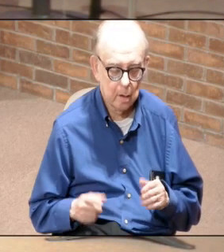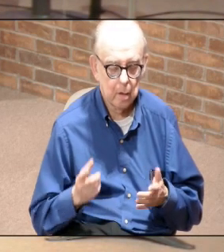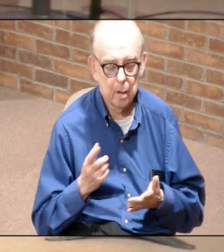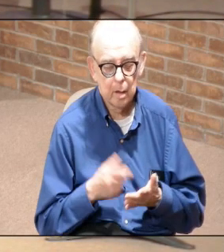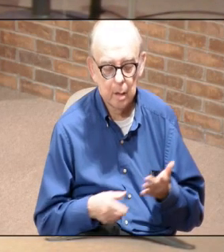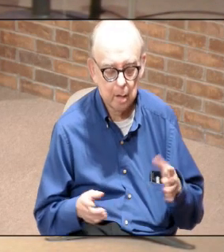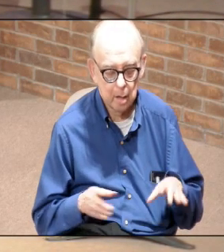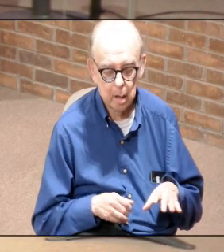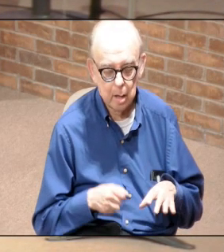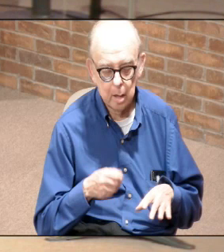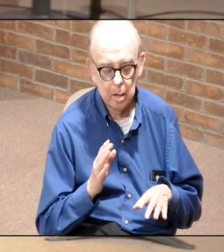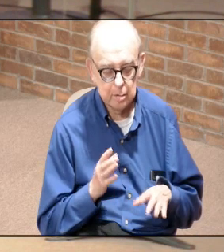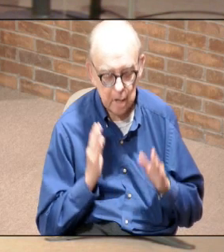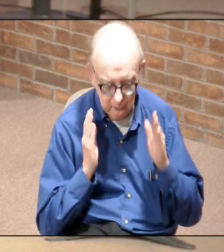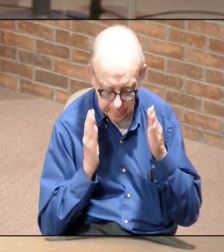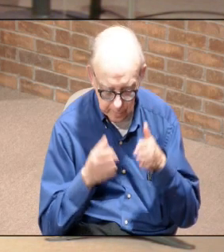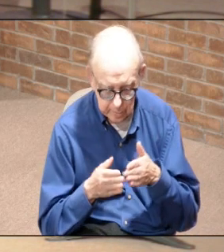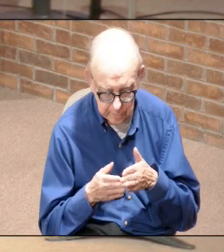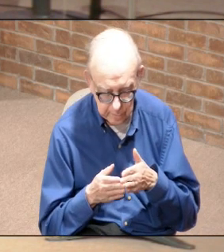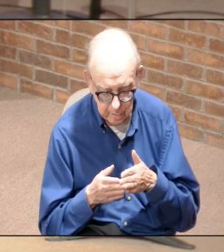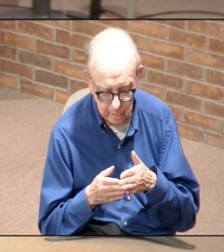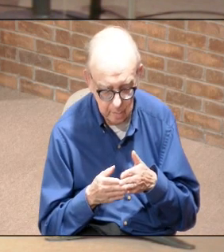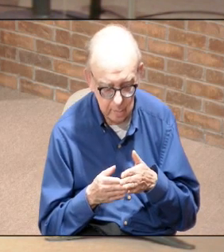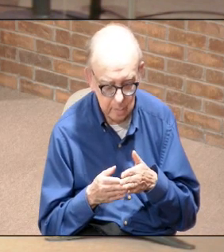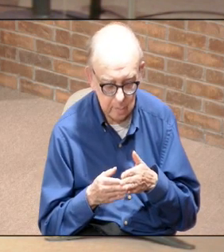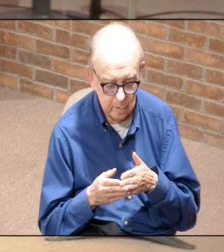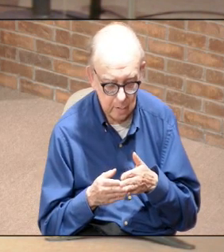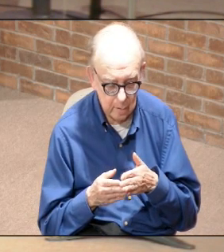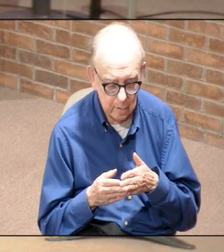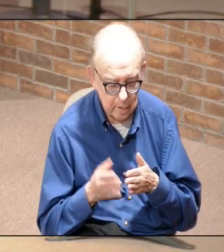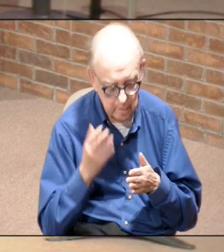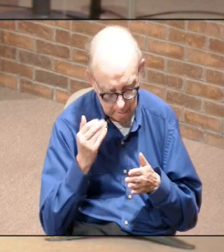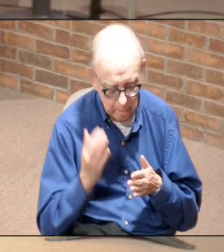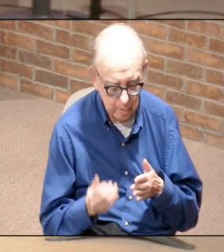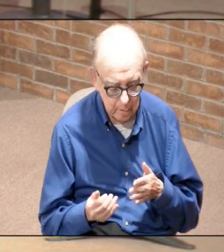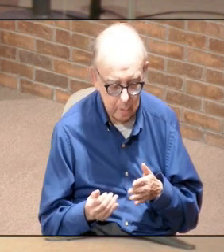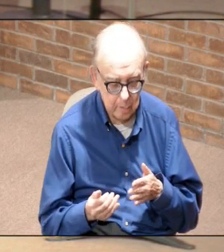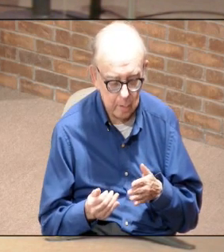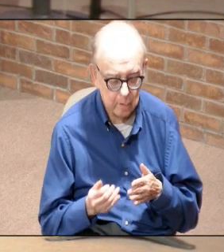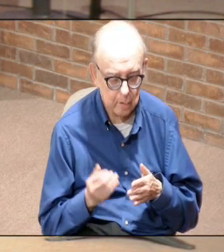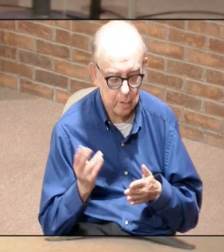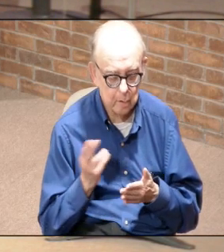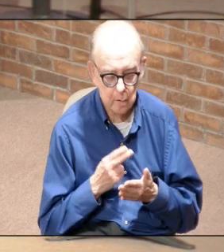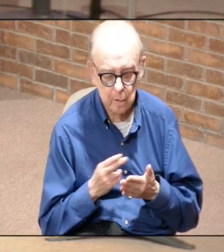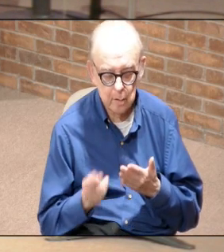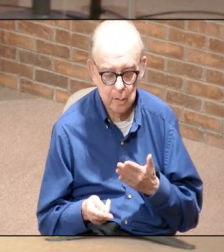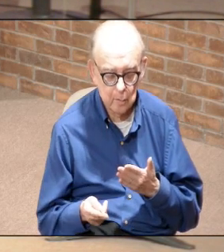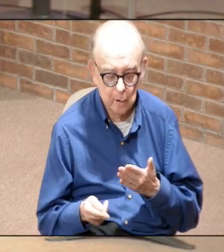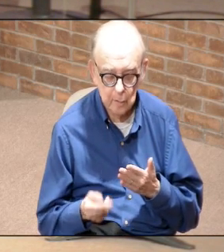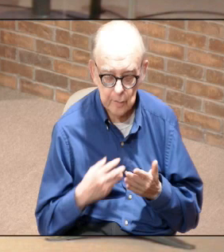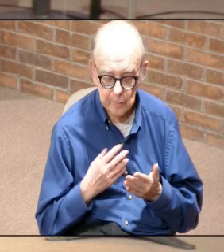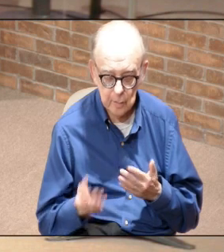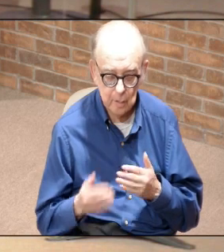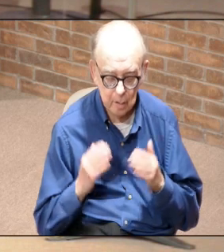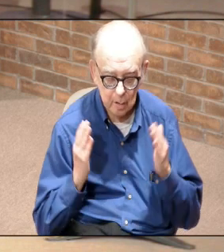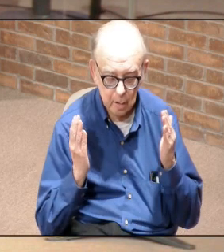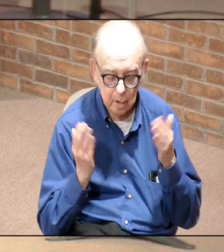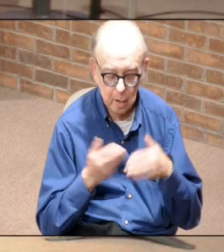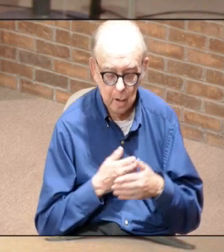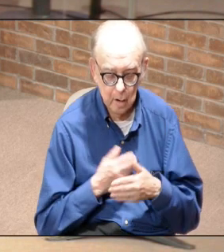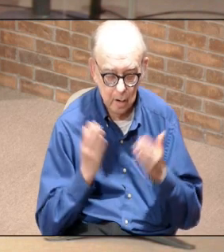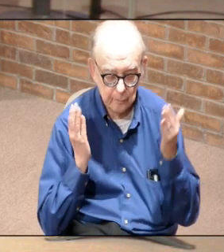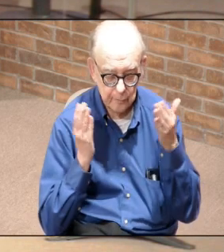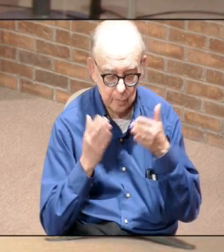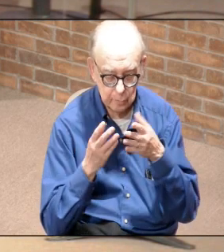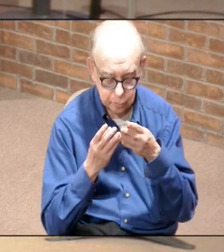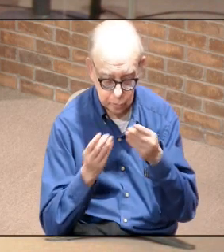he? He was God-focused. You know why we fail? Our focus gets